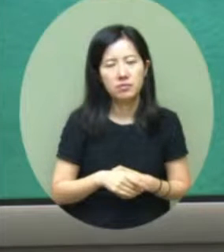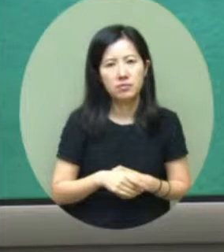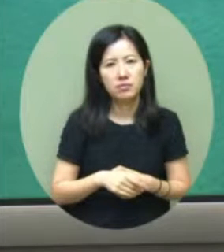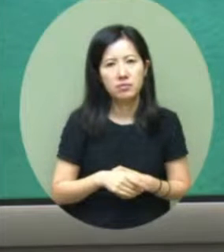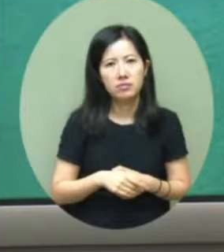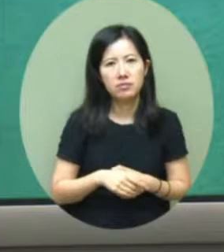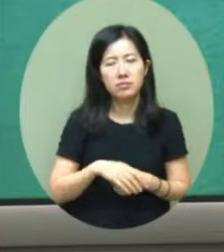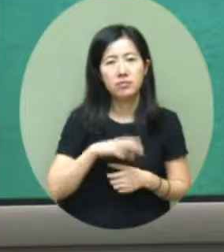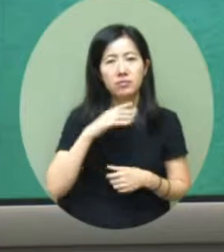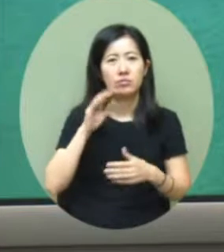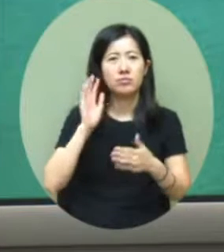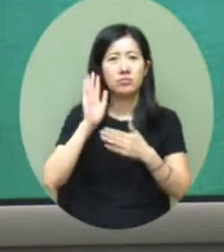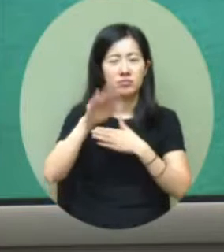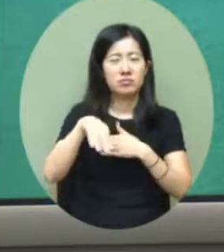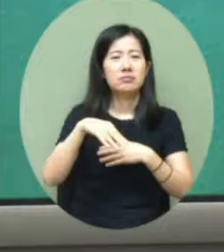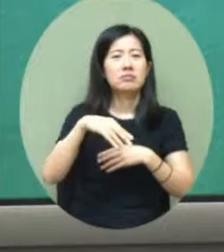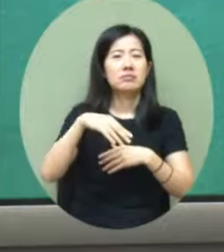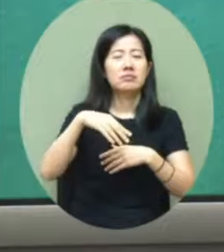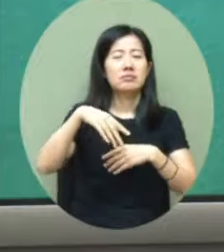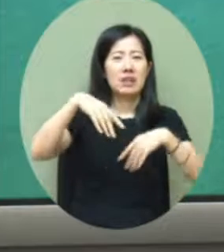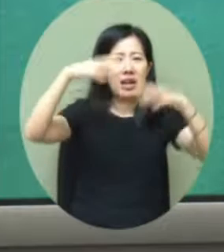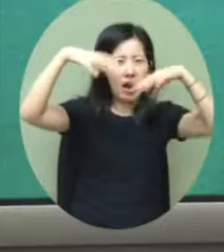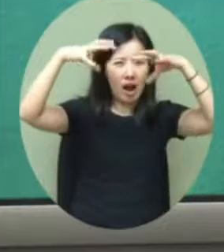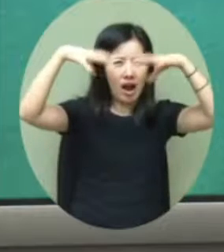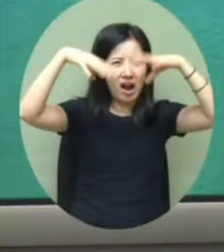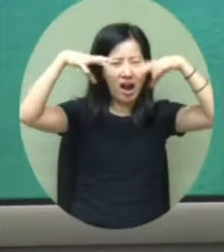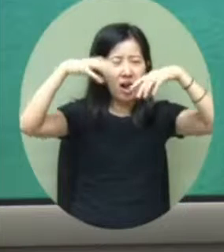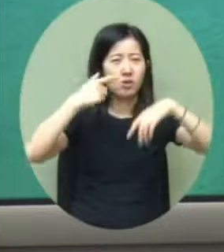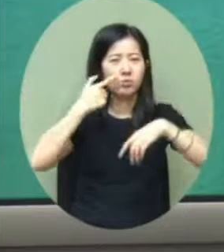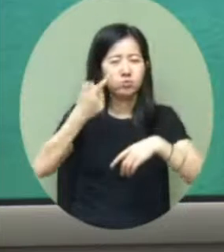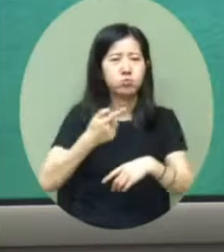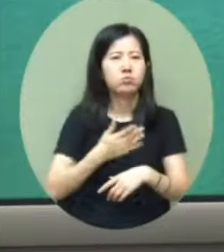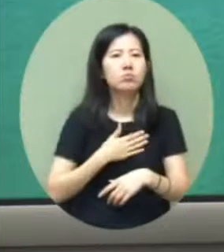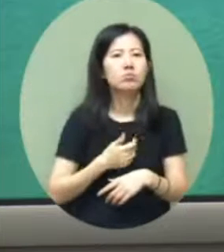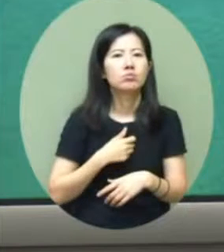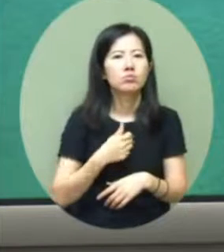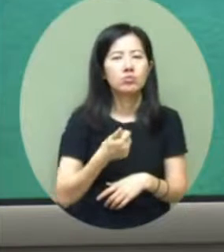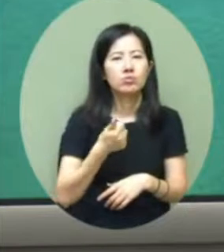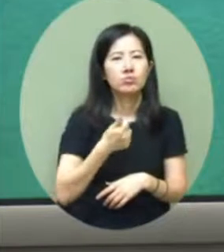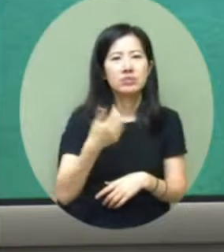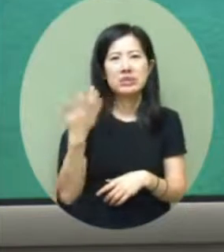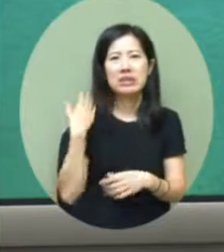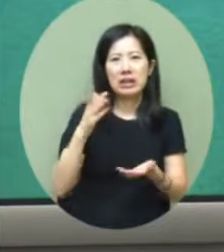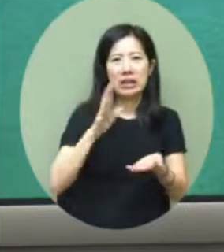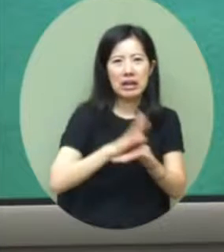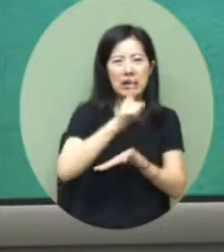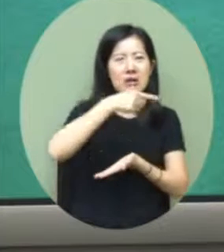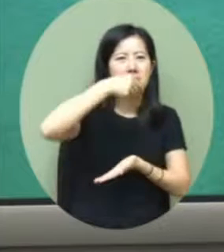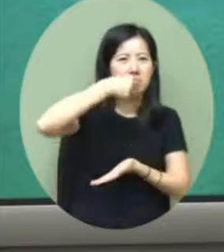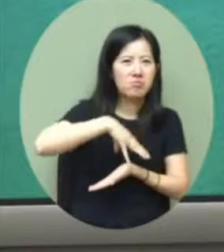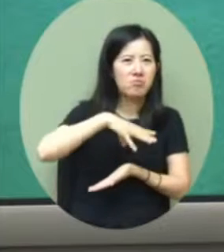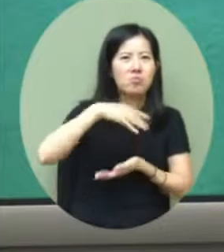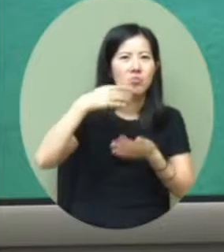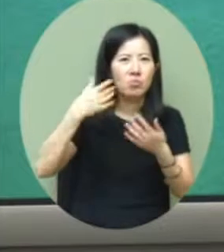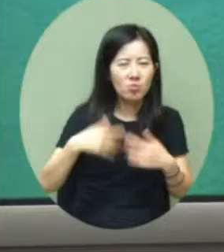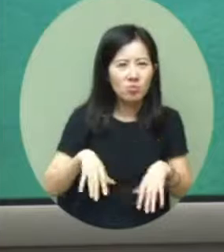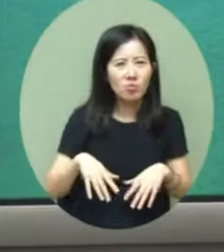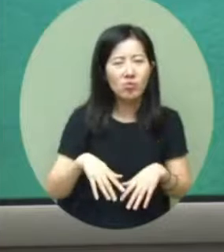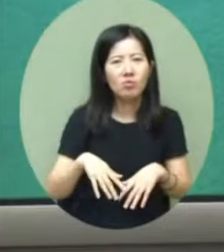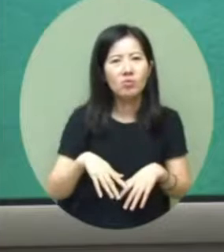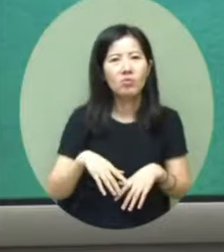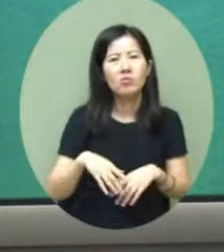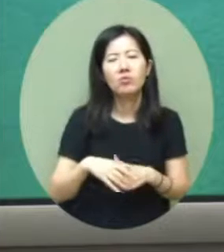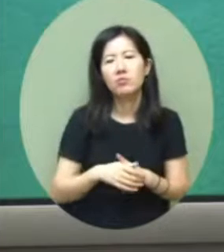attacks. In fact, since last year's experience of the extreme weather